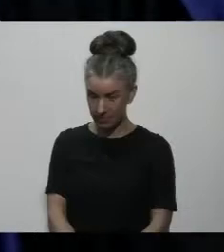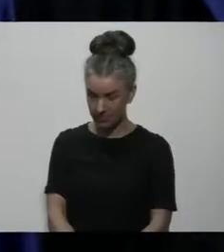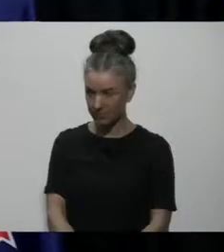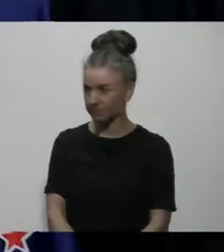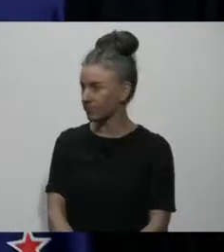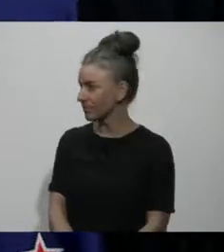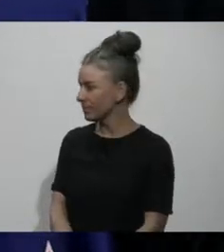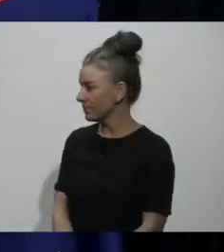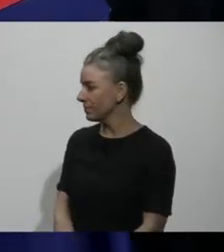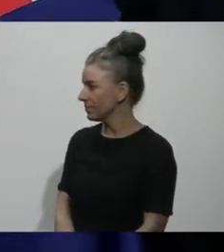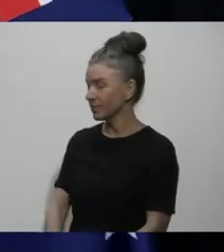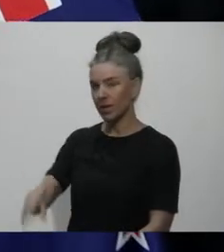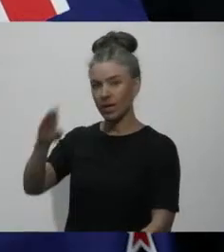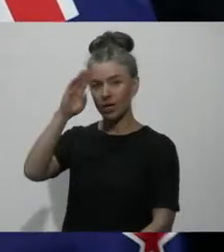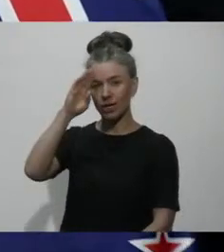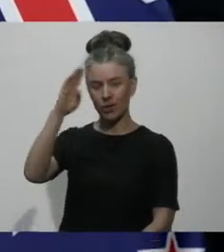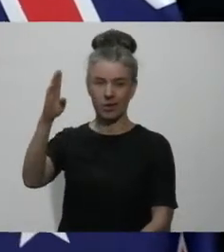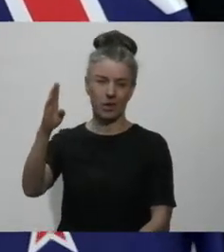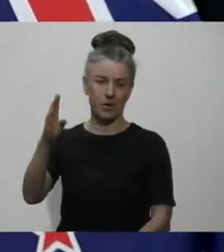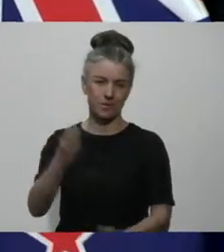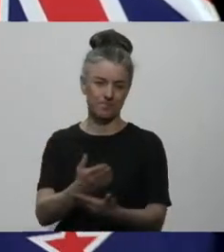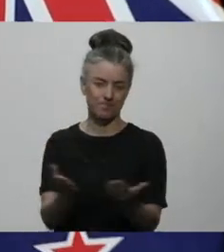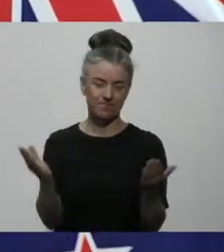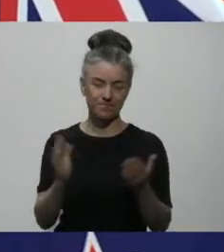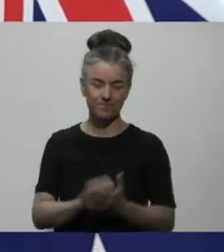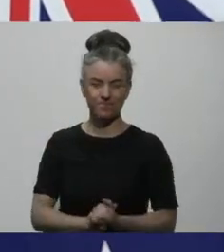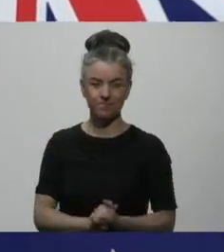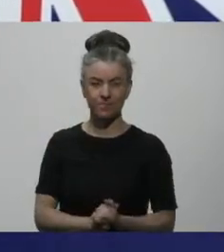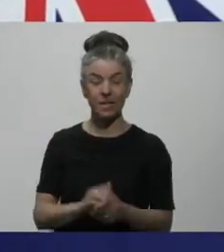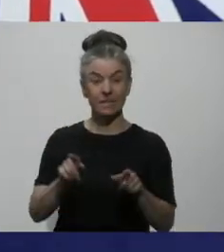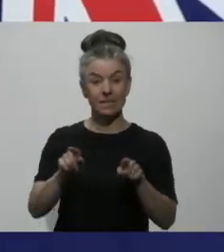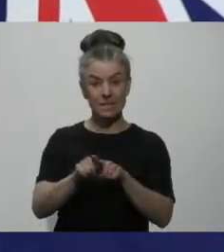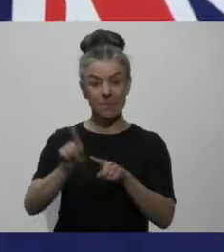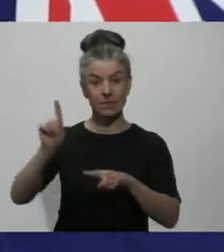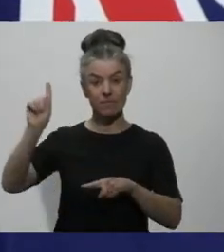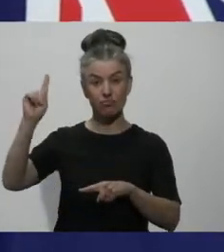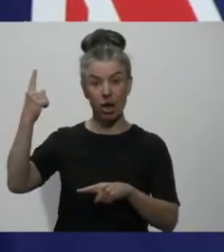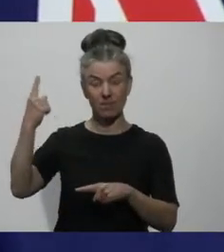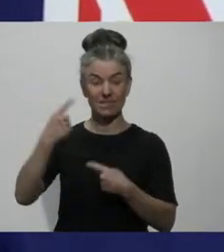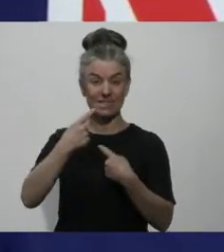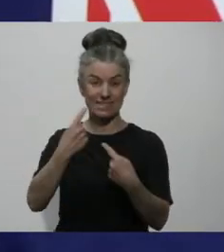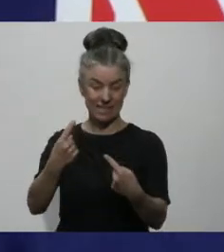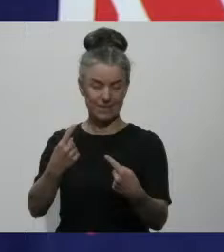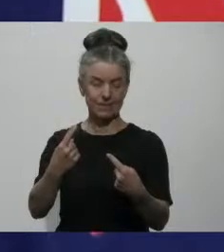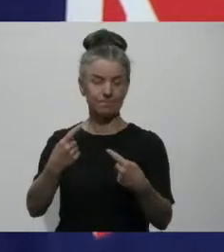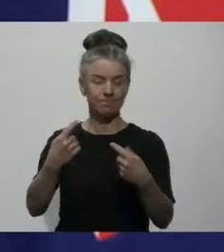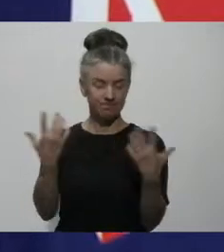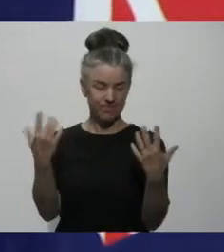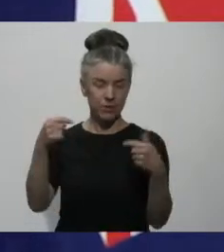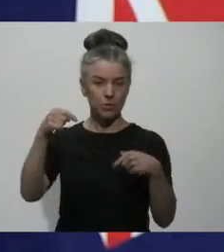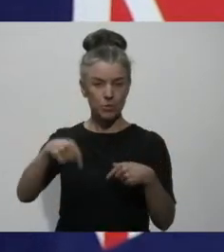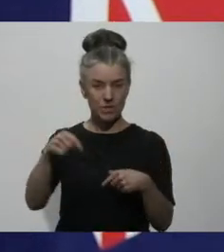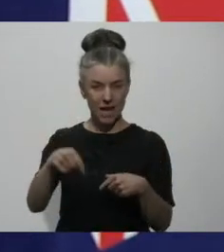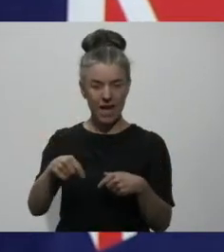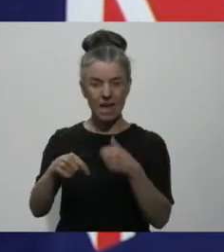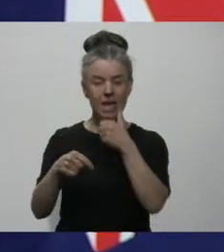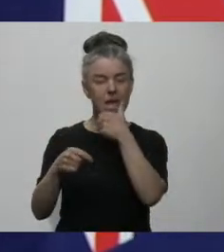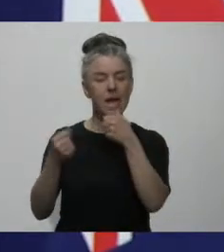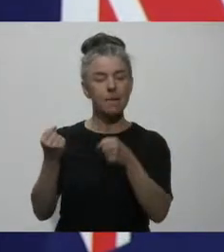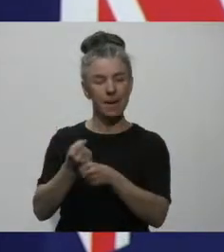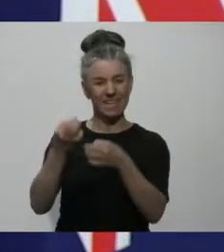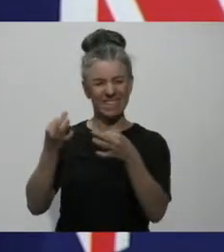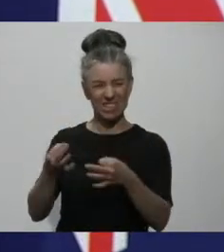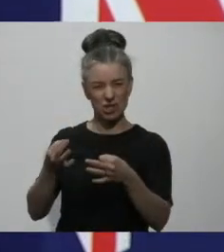Kia ora, ngā mihi nui kia koutou katoa. As the Prime Minister has indicated, today we have made an in-principle decision